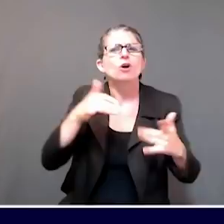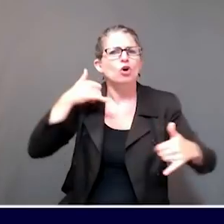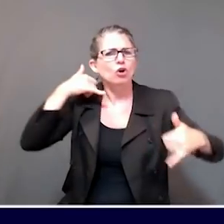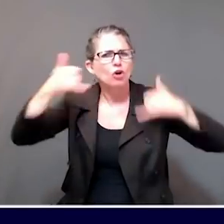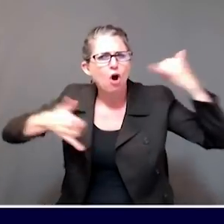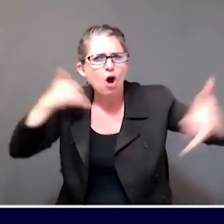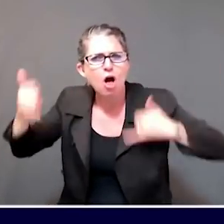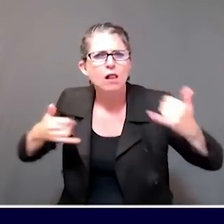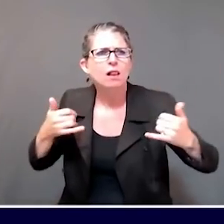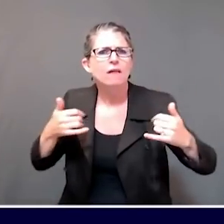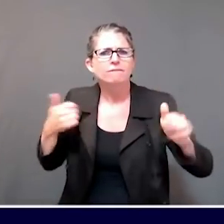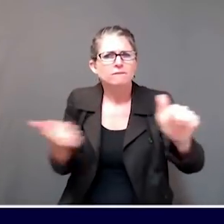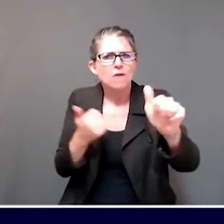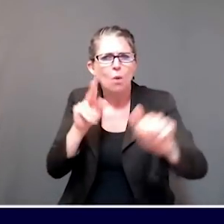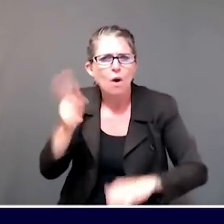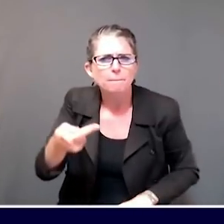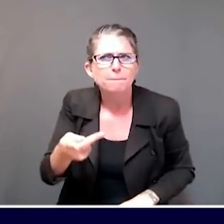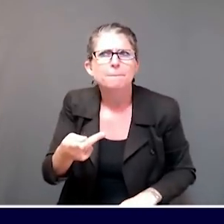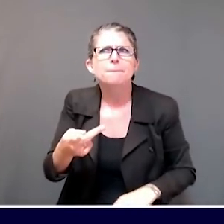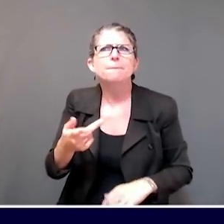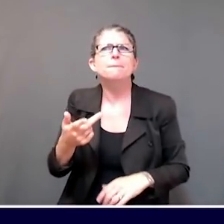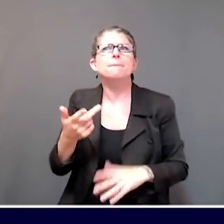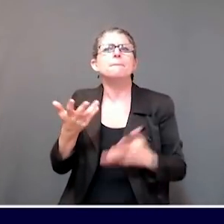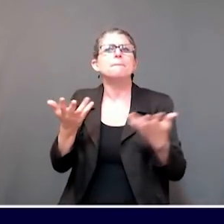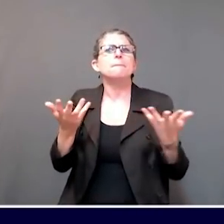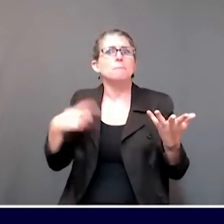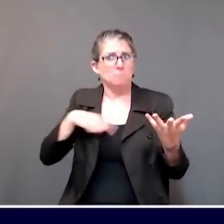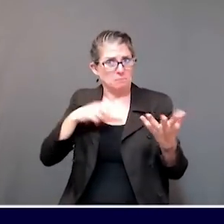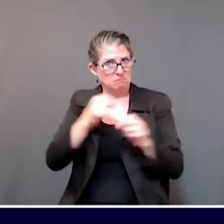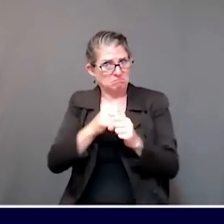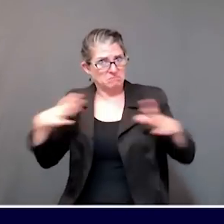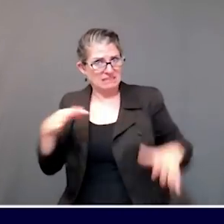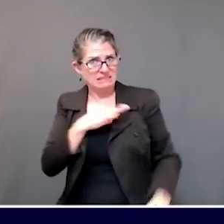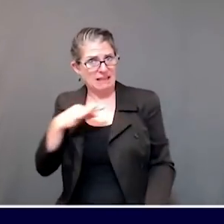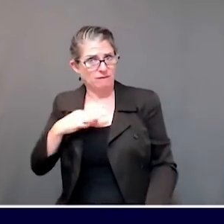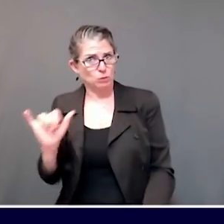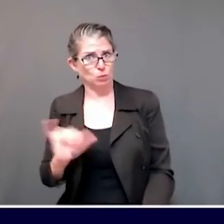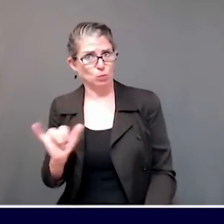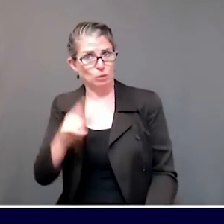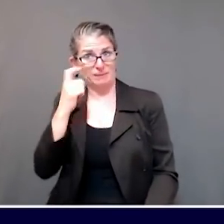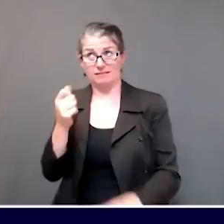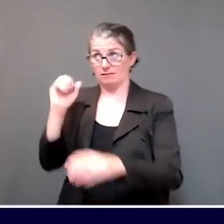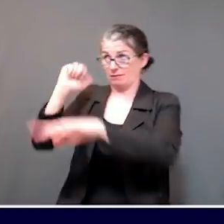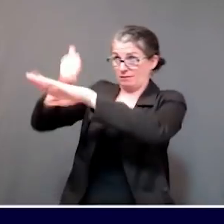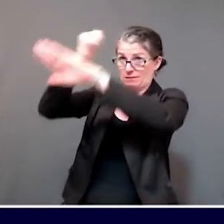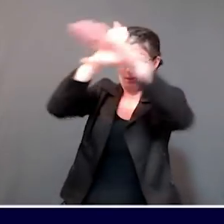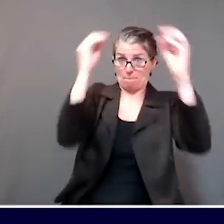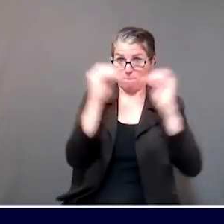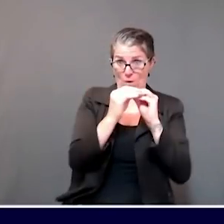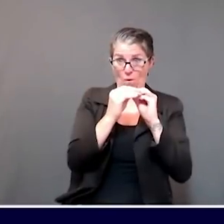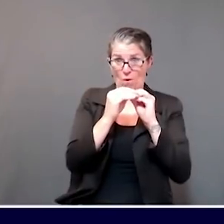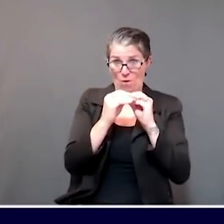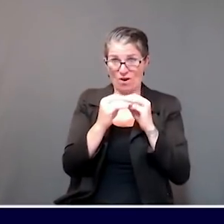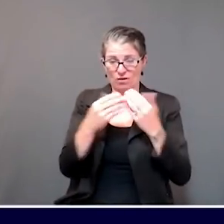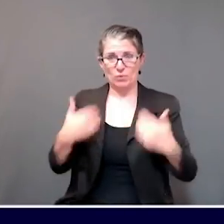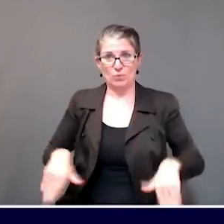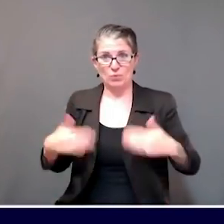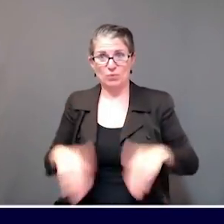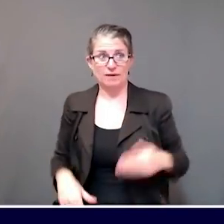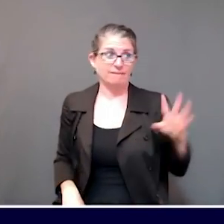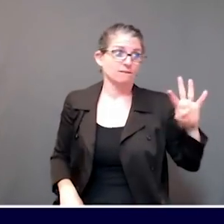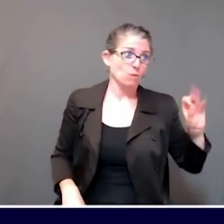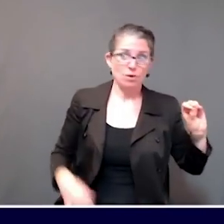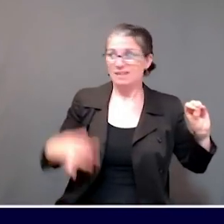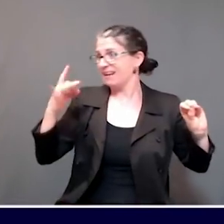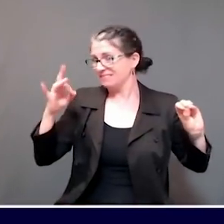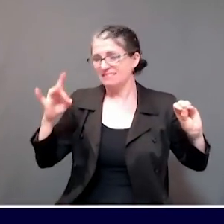So I'll start there, and Commissioner, we overall, in terms of individuals who are doing case investigation as